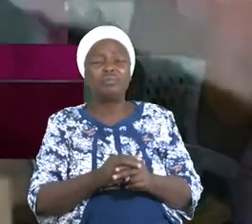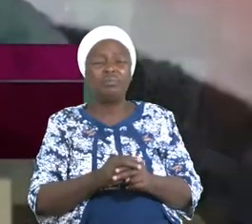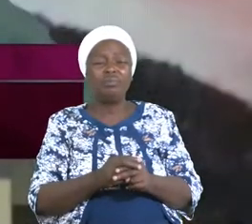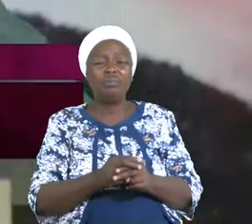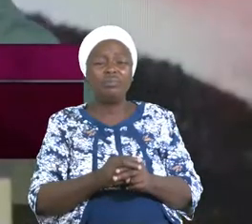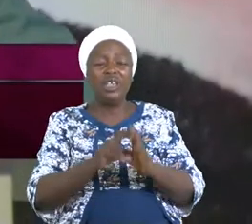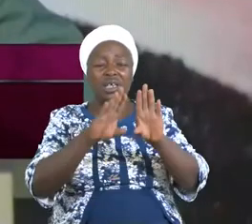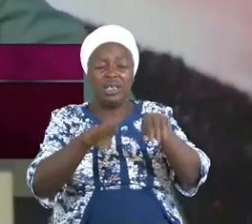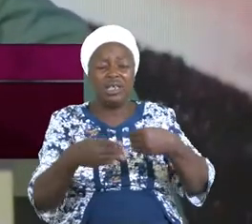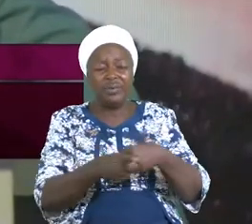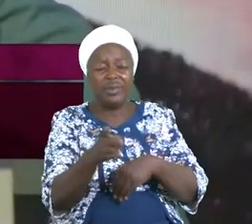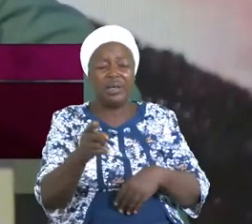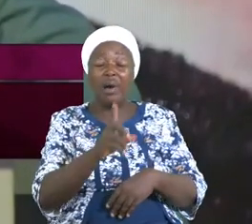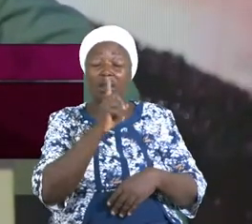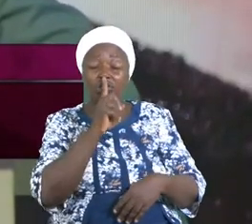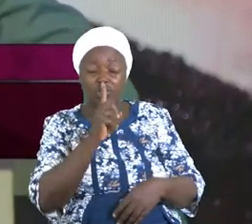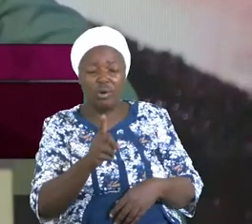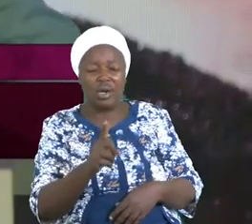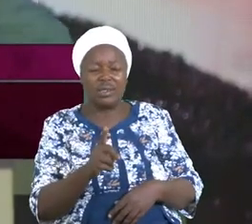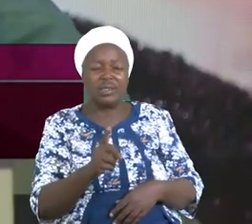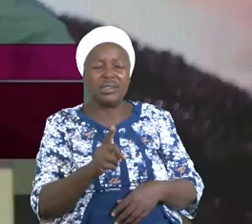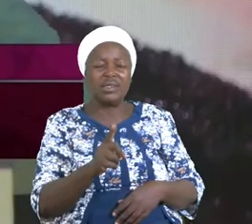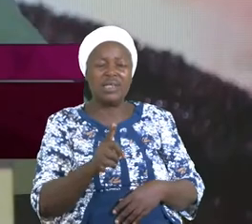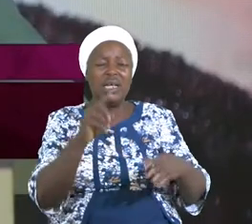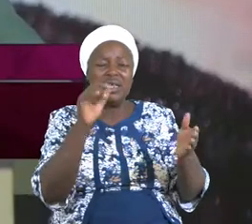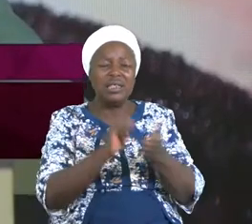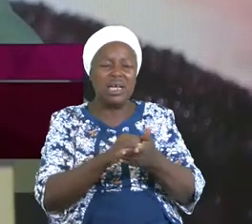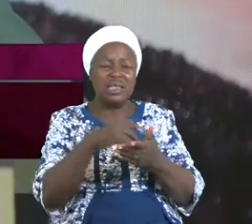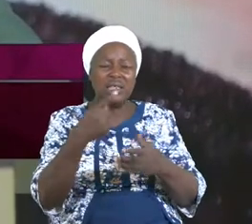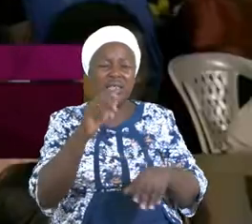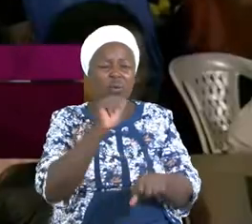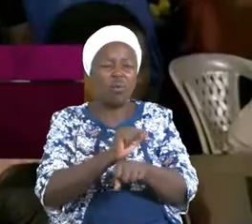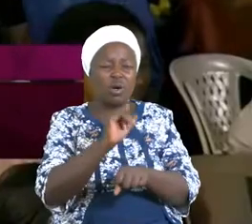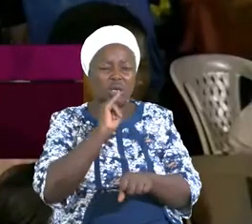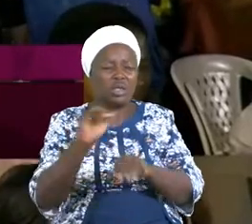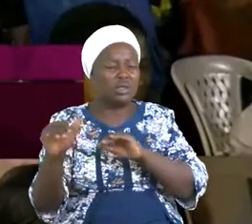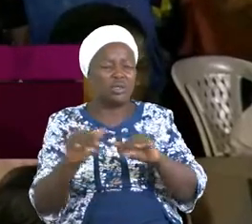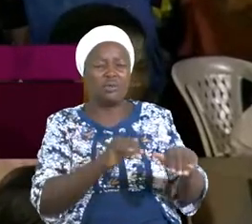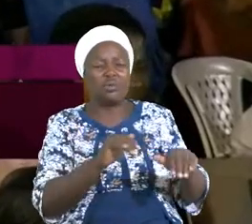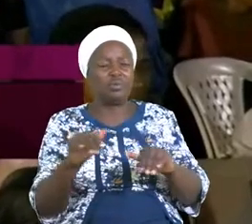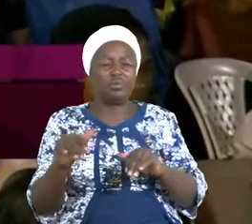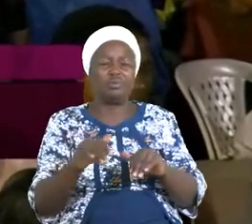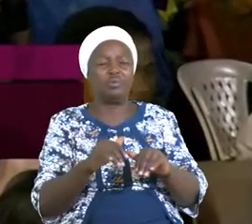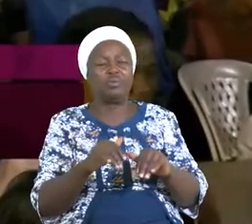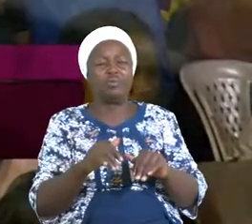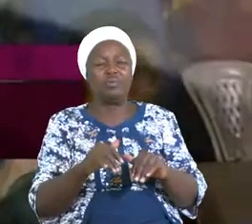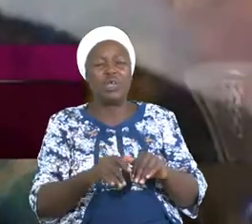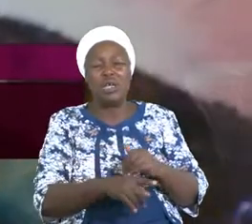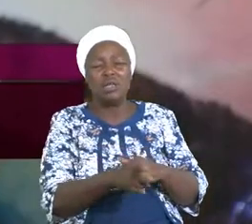them assurance that the work is done. Their